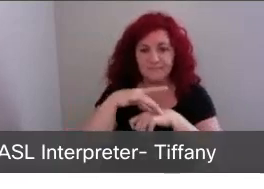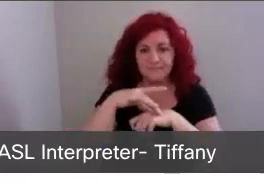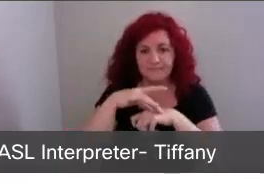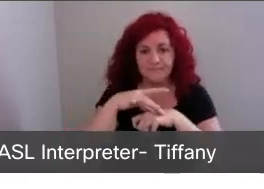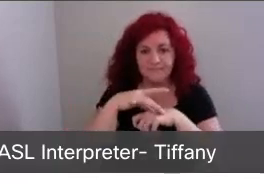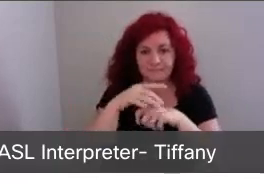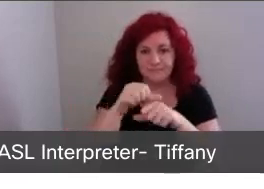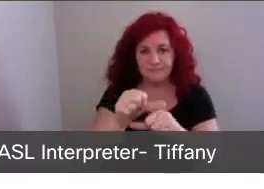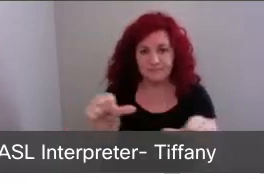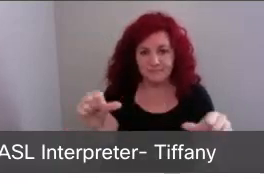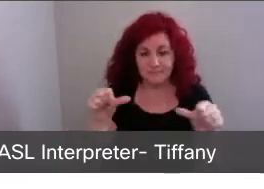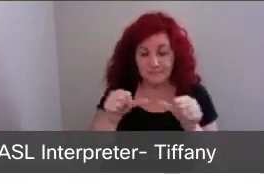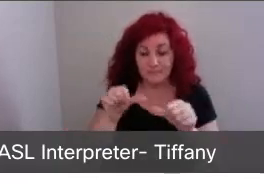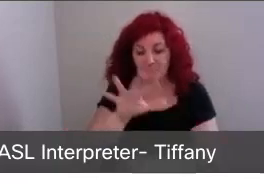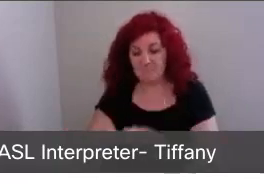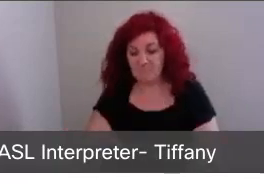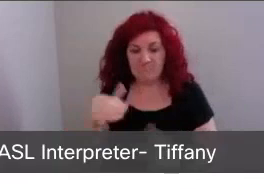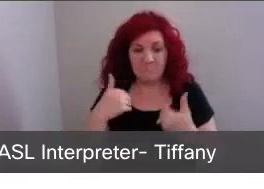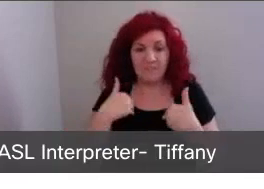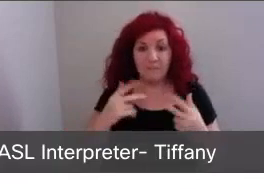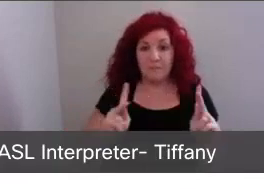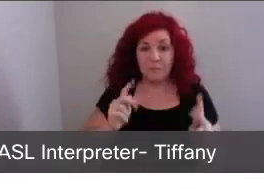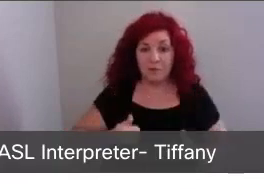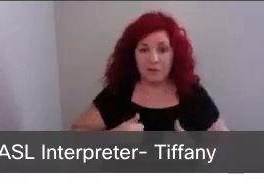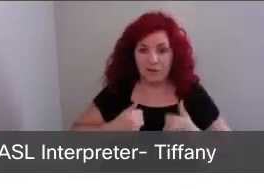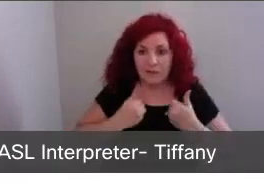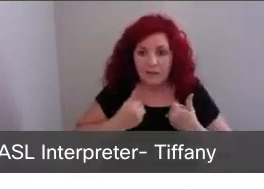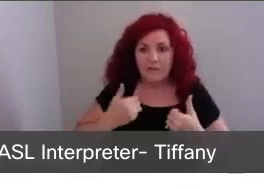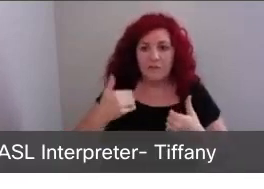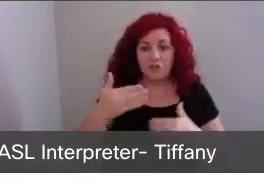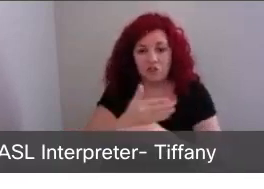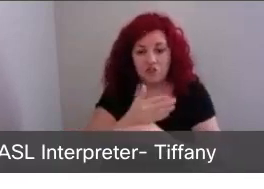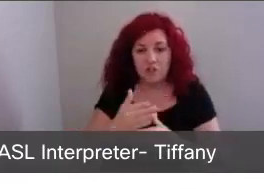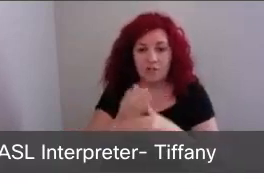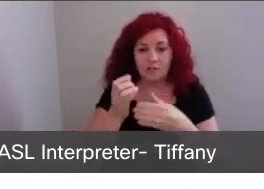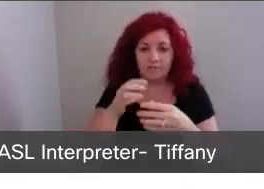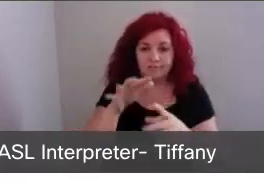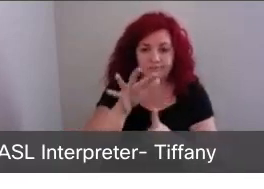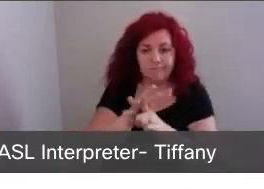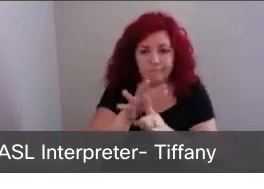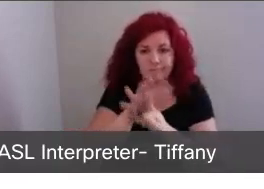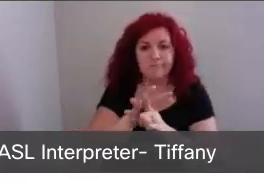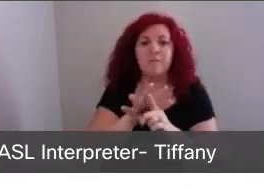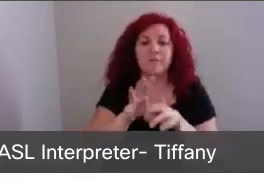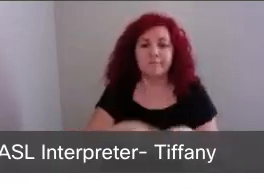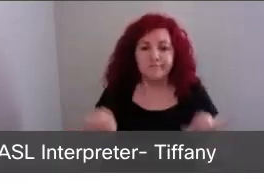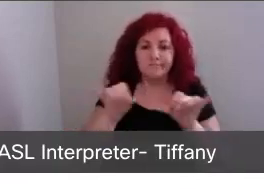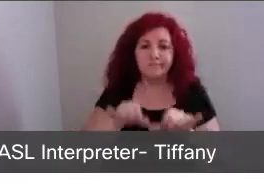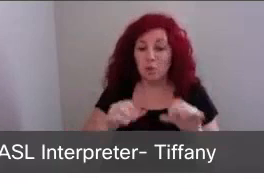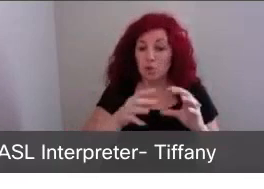area of people who share a common story or